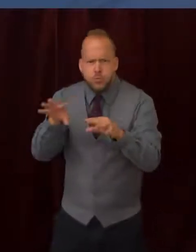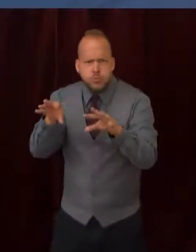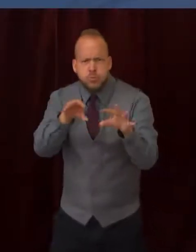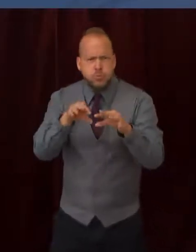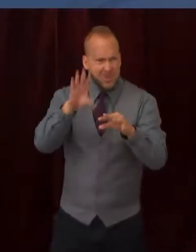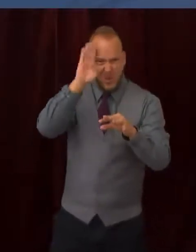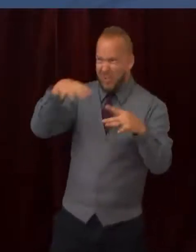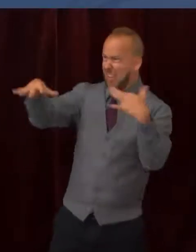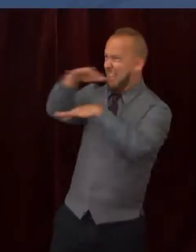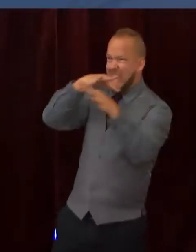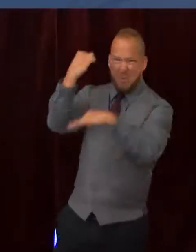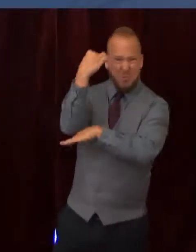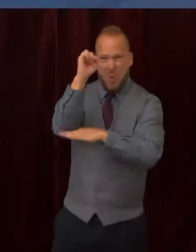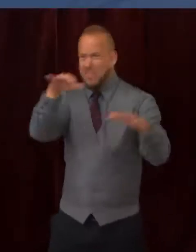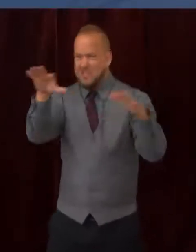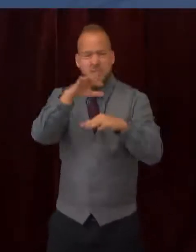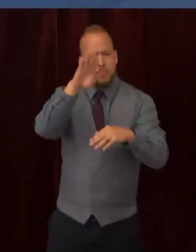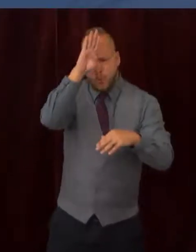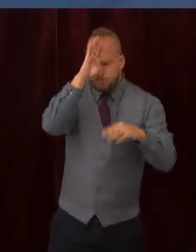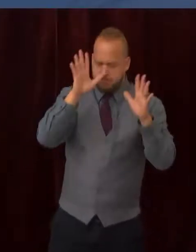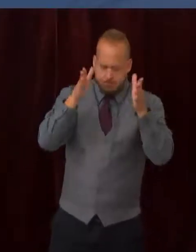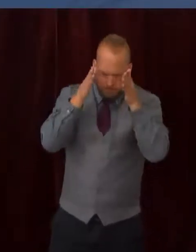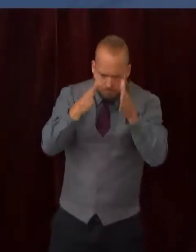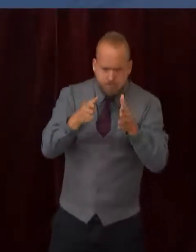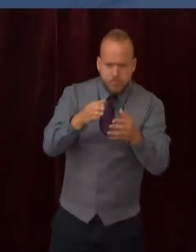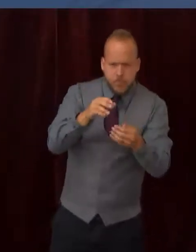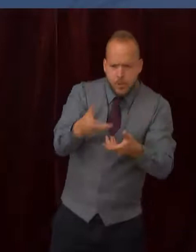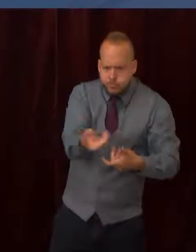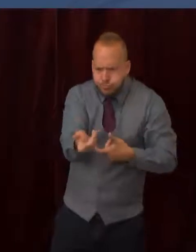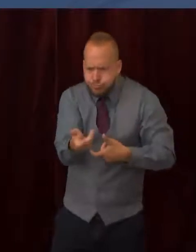more questions. Next question comes from Hannah with Cairo Radio.